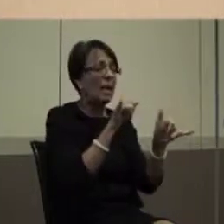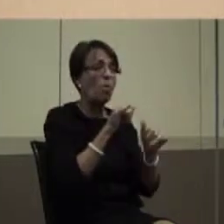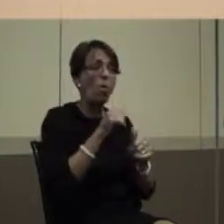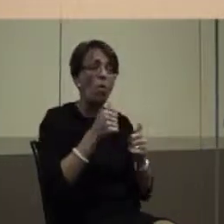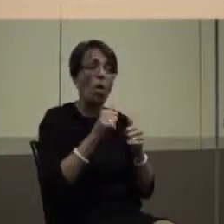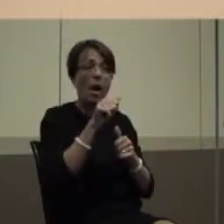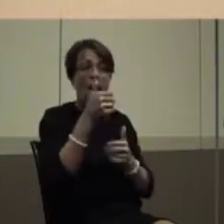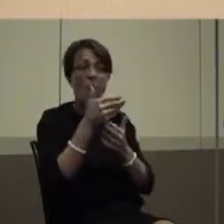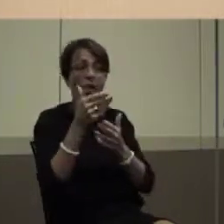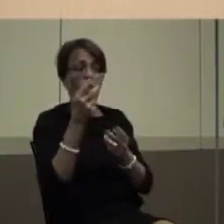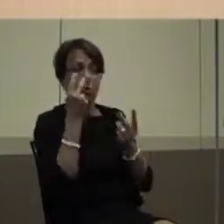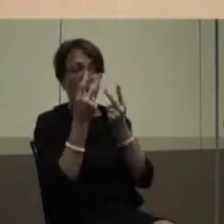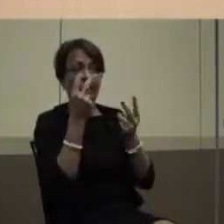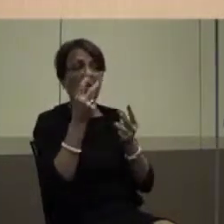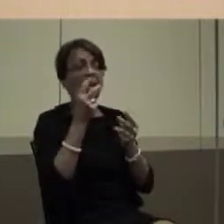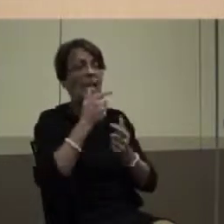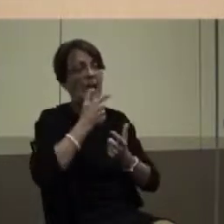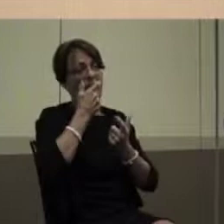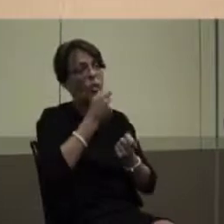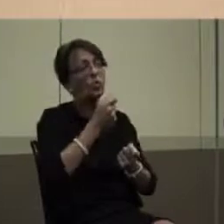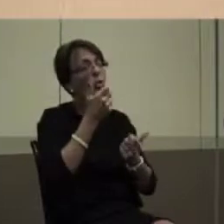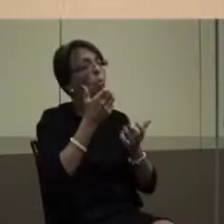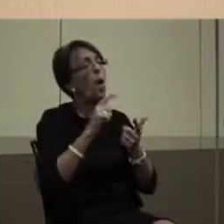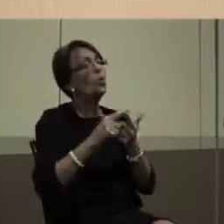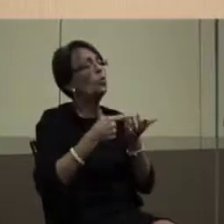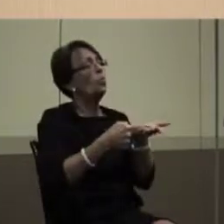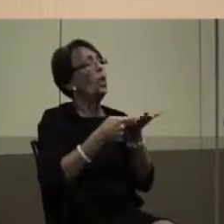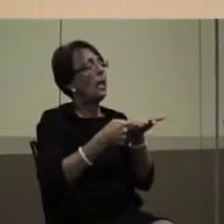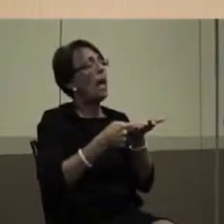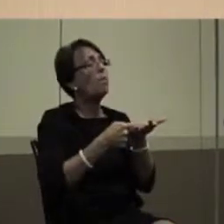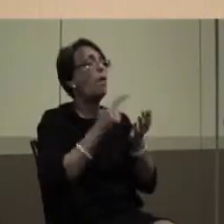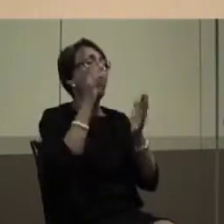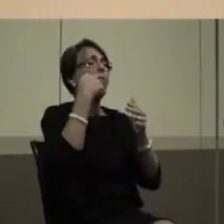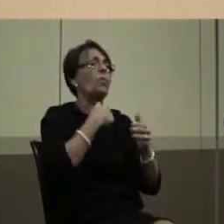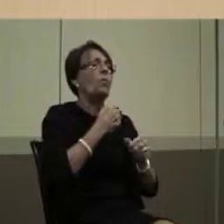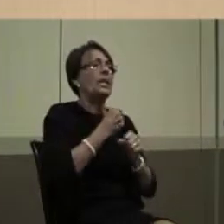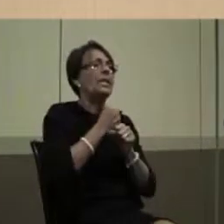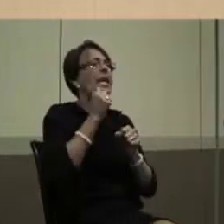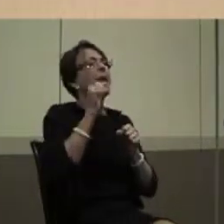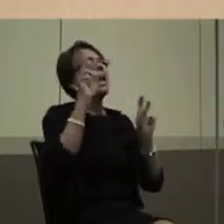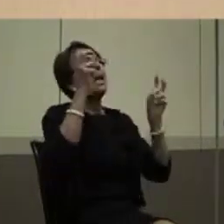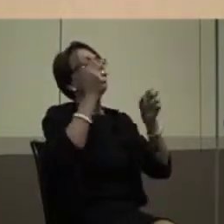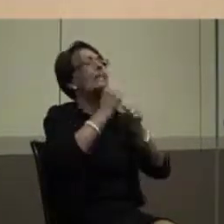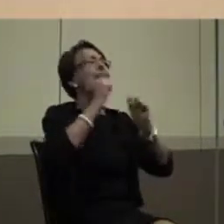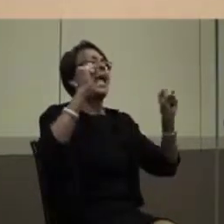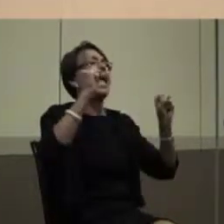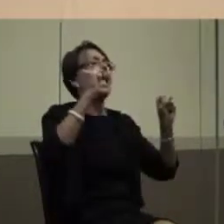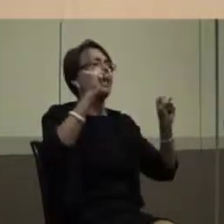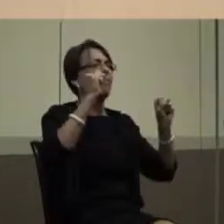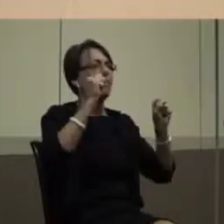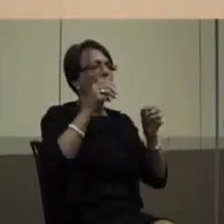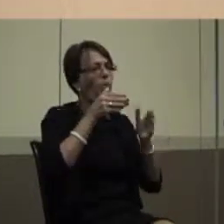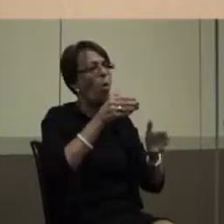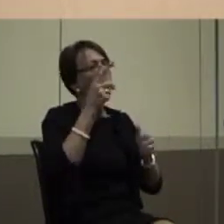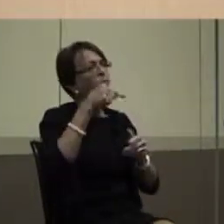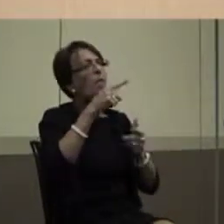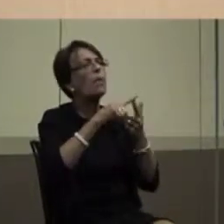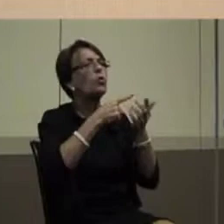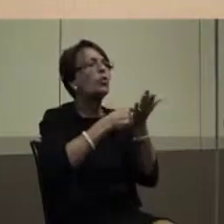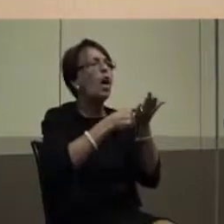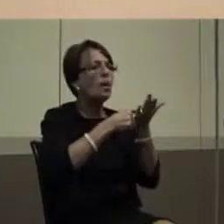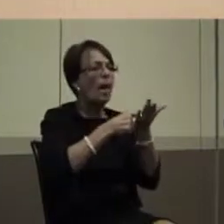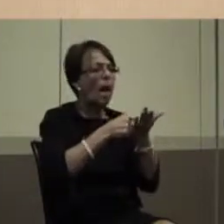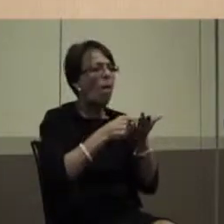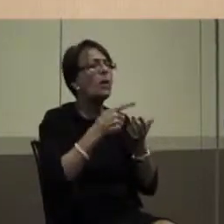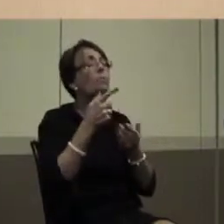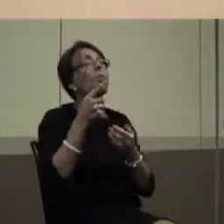are interesting or you might want to bring up? And so we hopefully get a safe format for them to talk about some of the teaming things. Now, what we